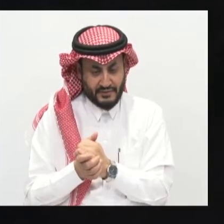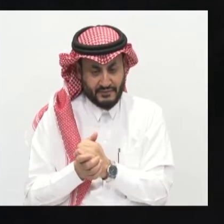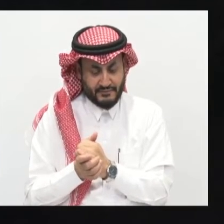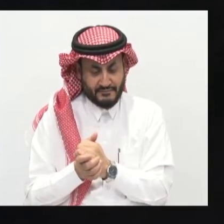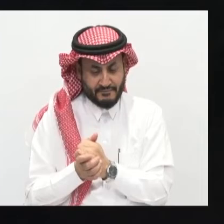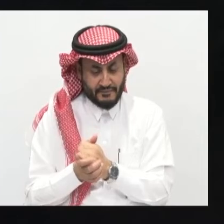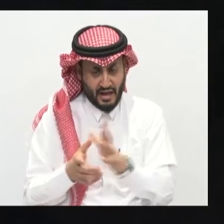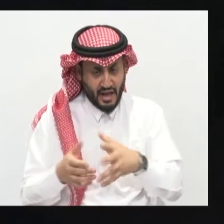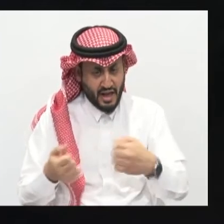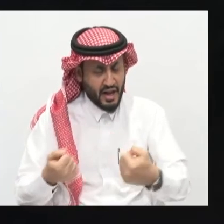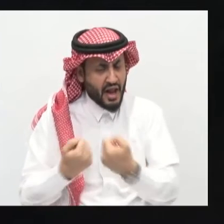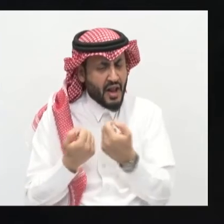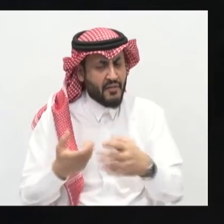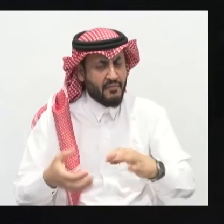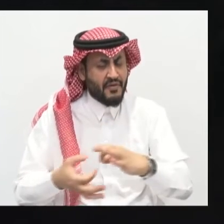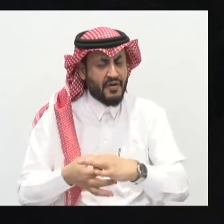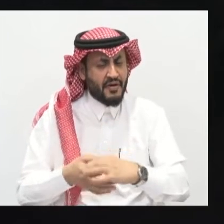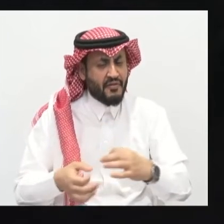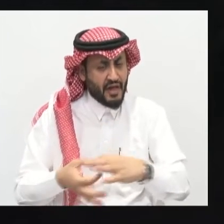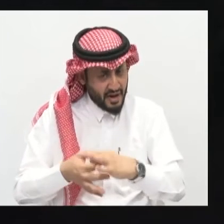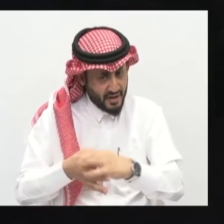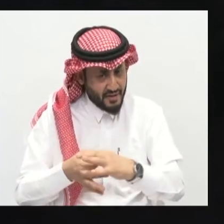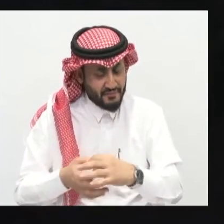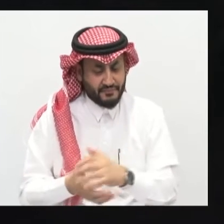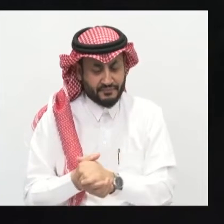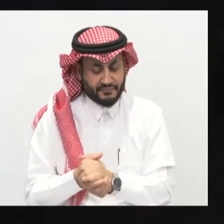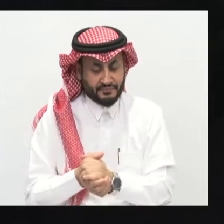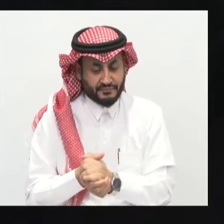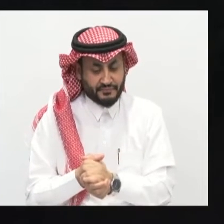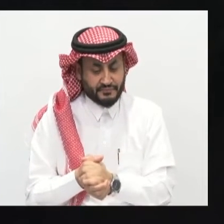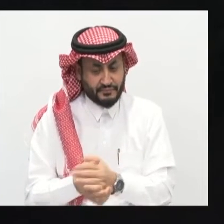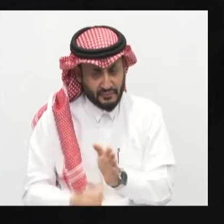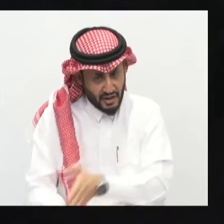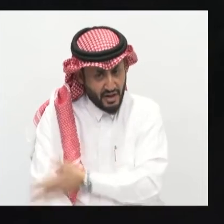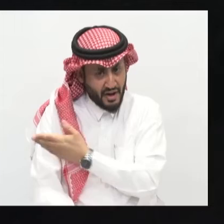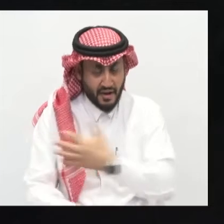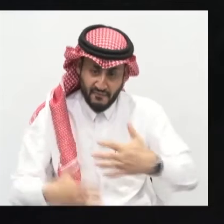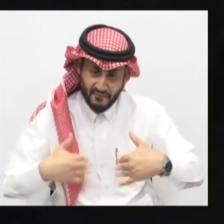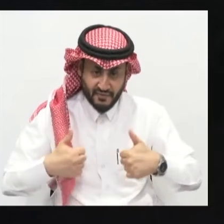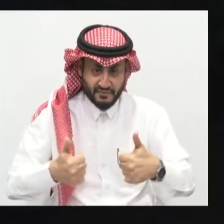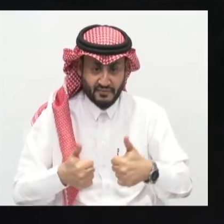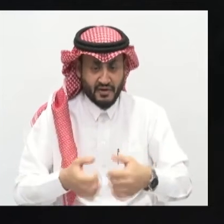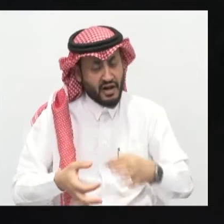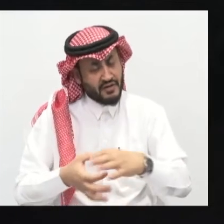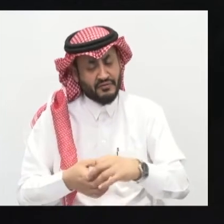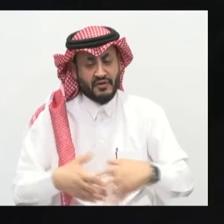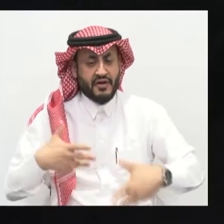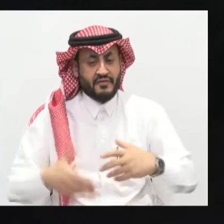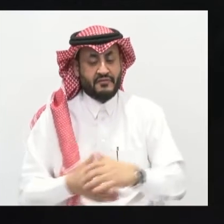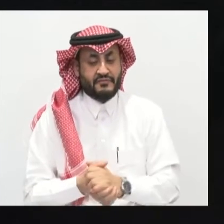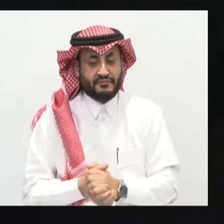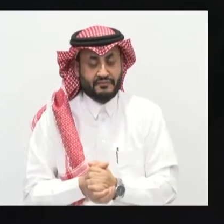both are connected? I think both are connected. Even when you help someone, it makes you feel good that you are being